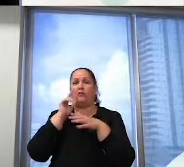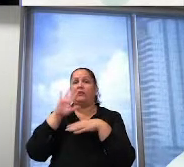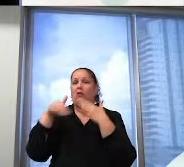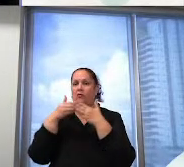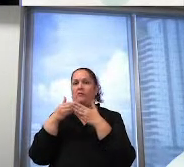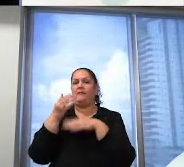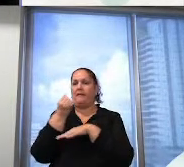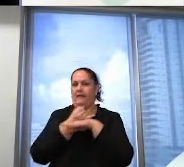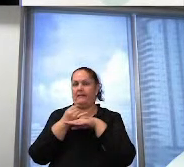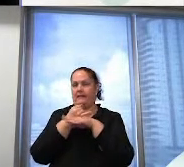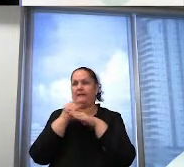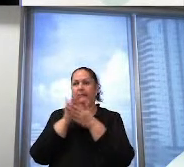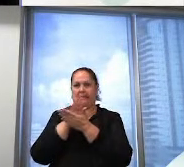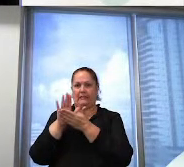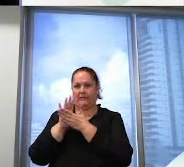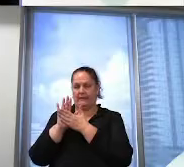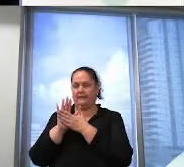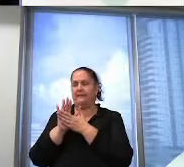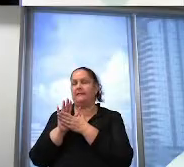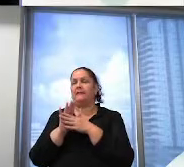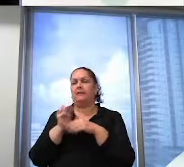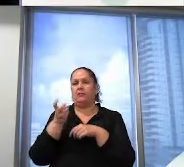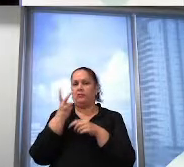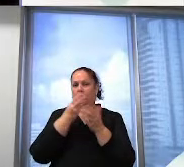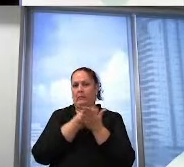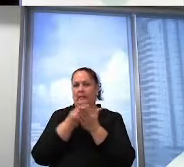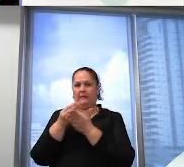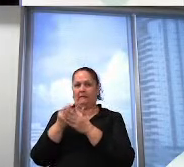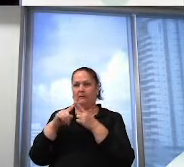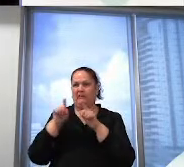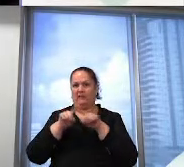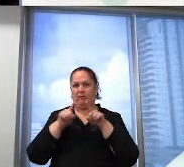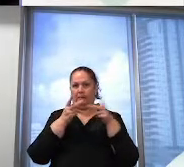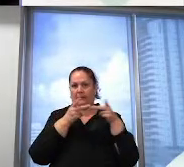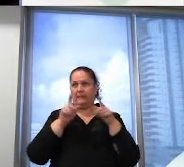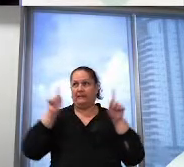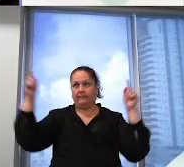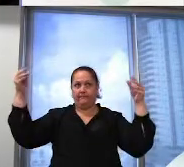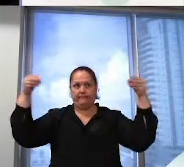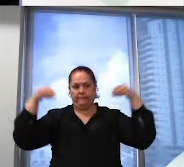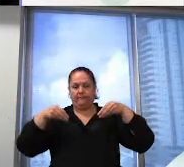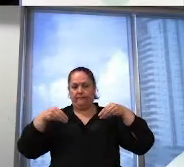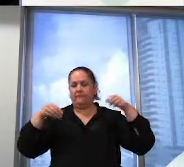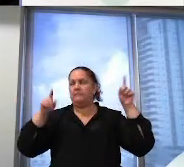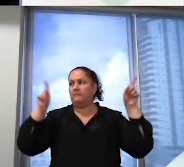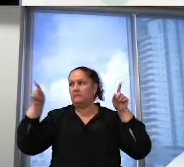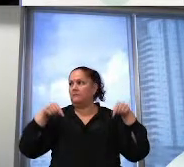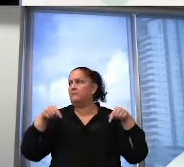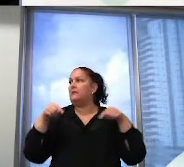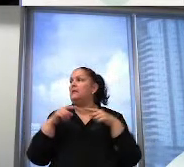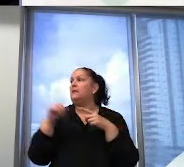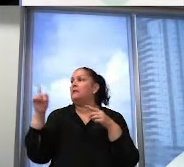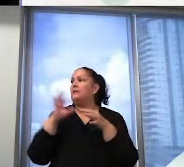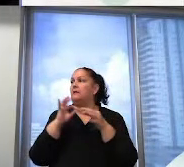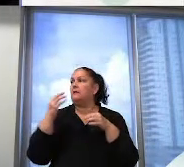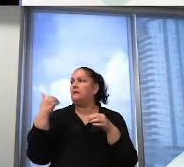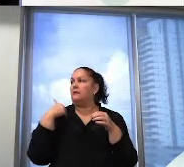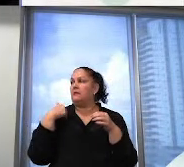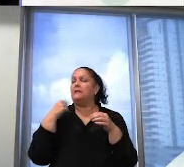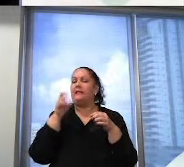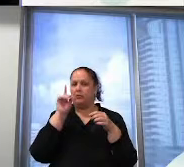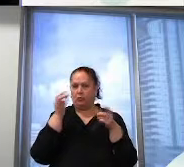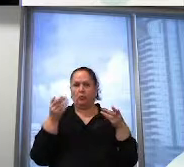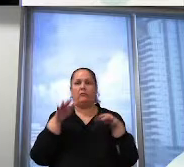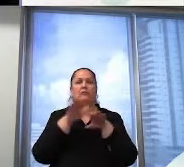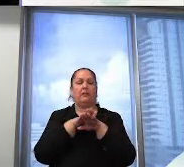execution of the island-wide clearing. Those are the two funding sources, and the two activities are, to Kevin's point earlier,